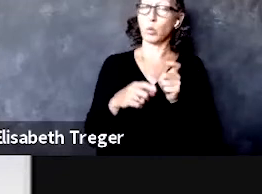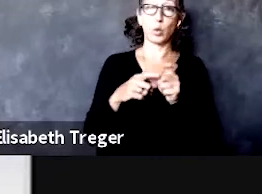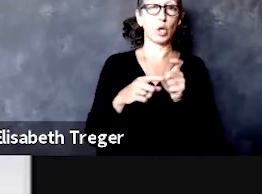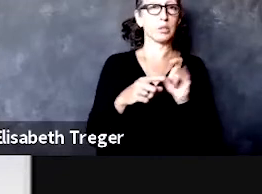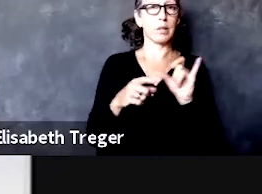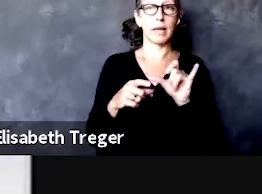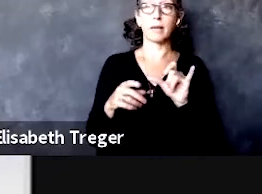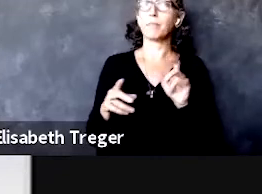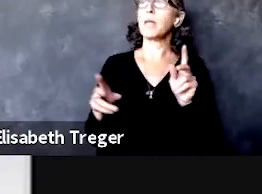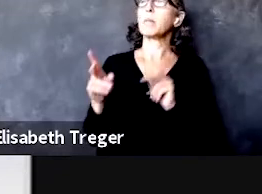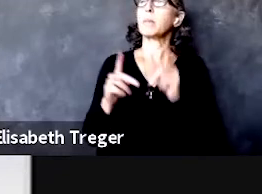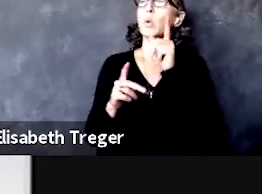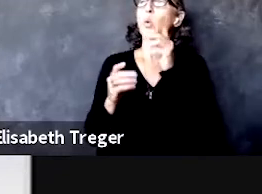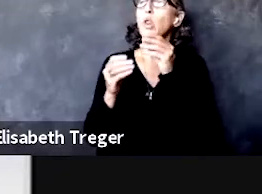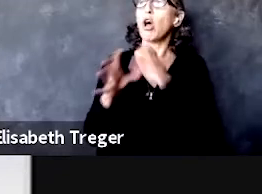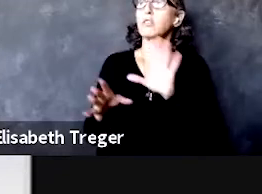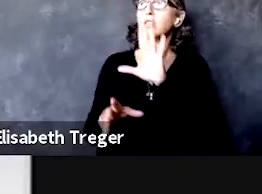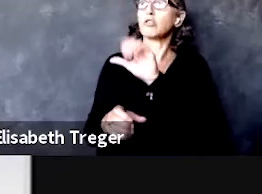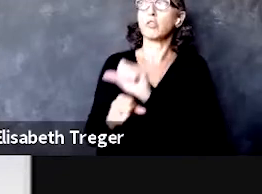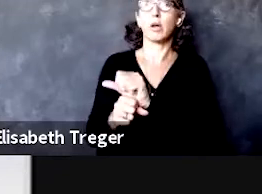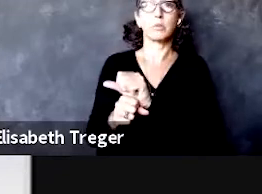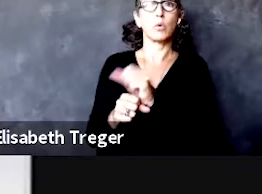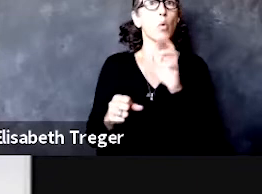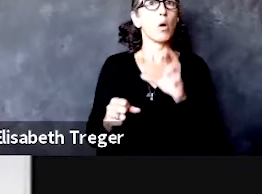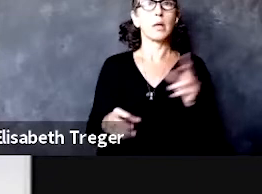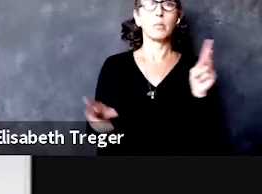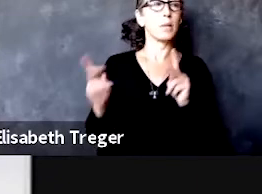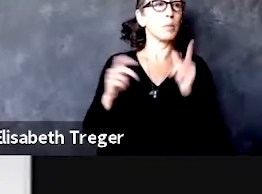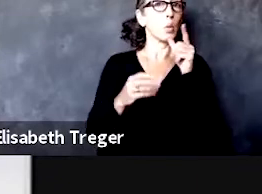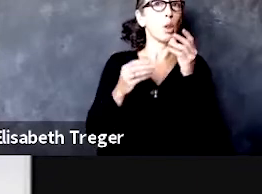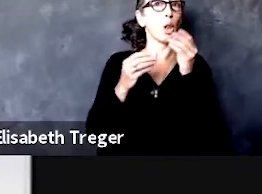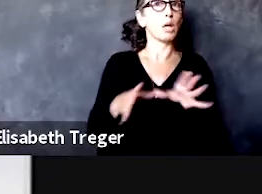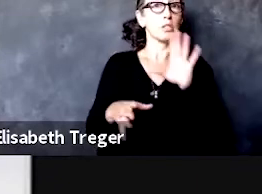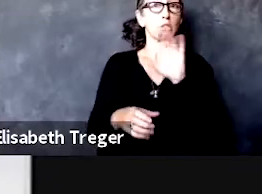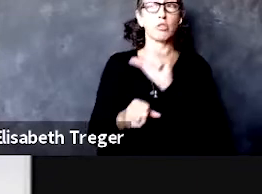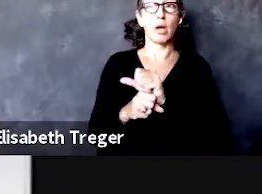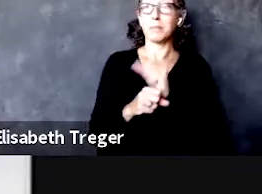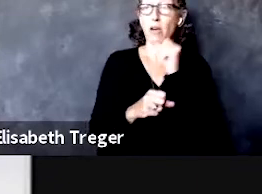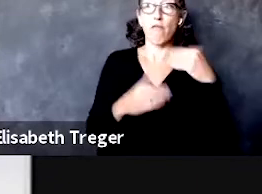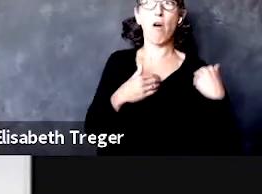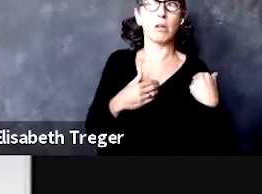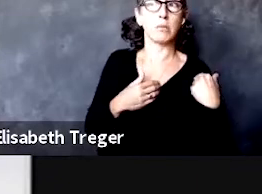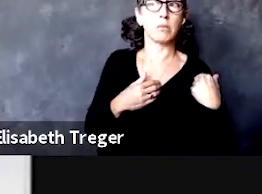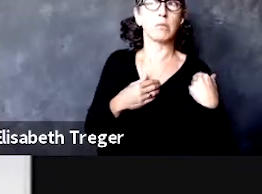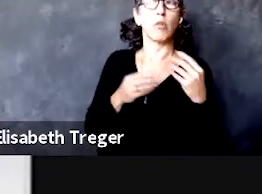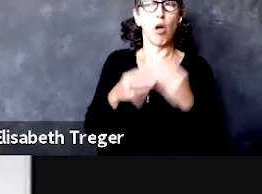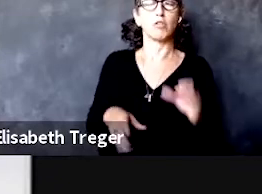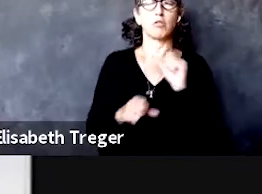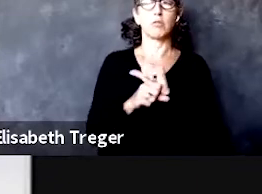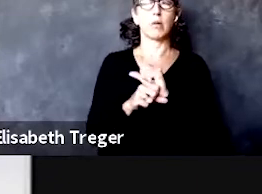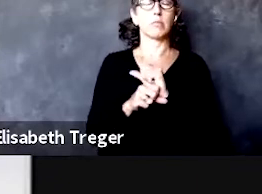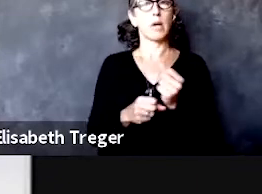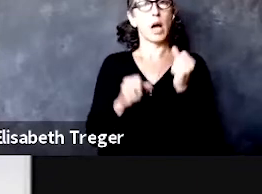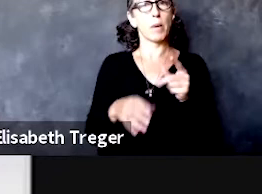people who've lost their jobs, or people who've lost their jobs through no fault of their own, how many of you just